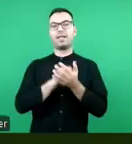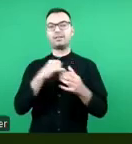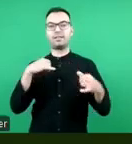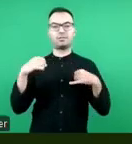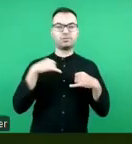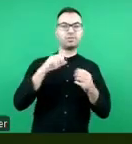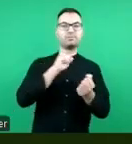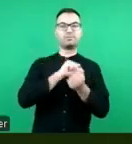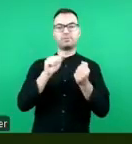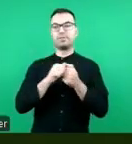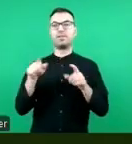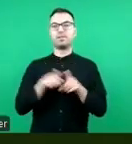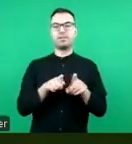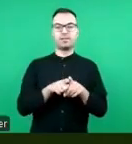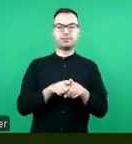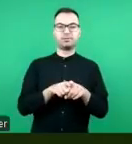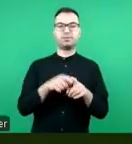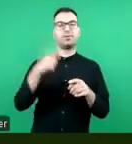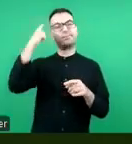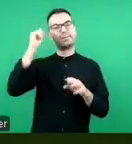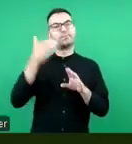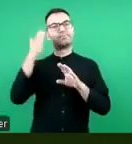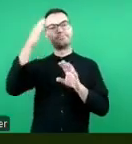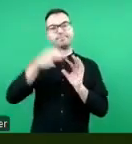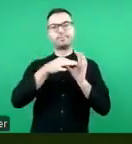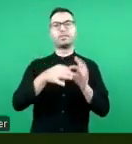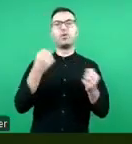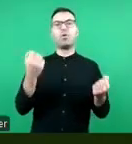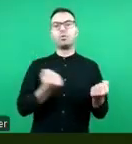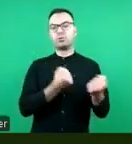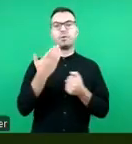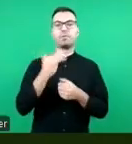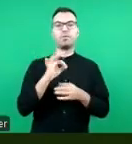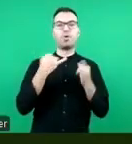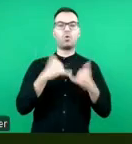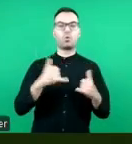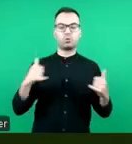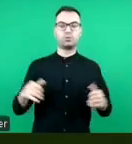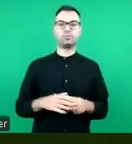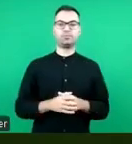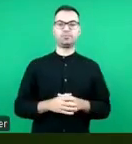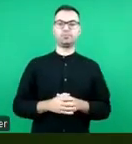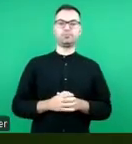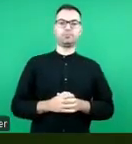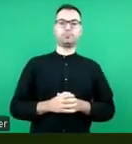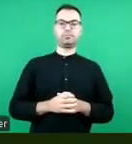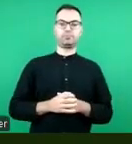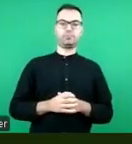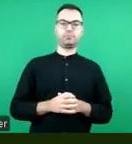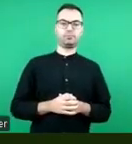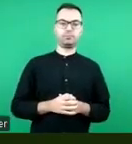to benchmarking legacy to foster biodiversity. And actually the small figures I